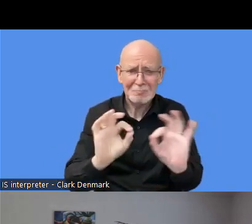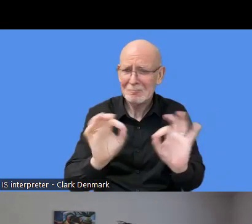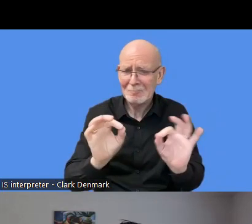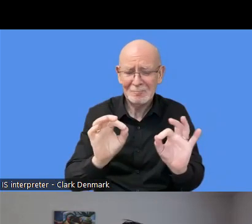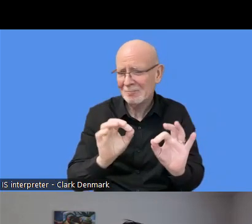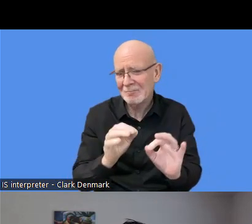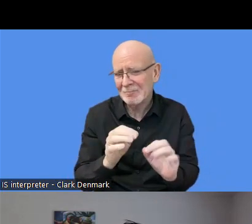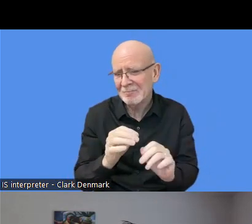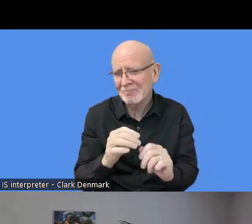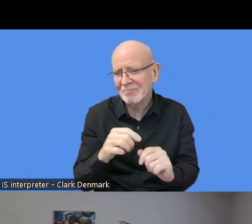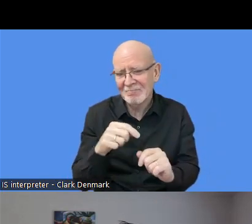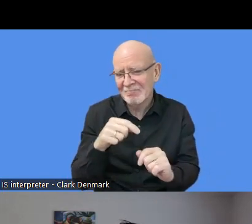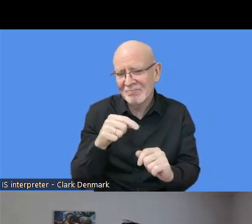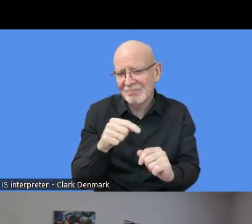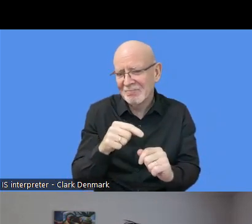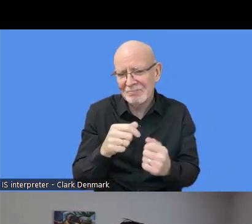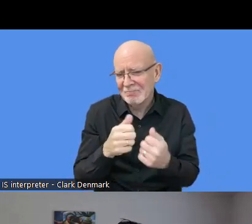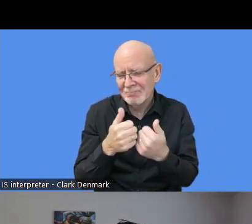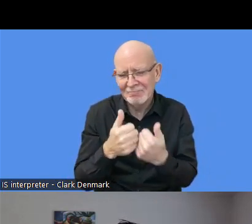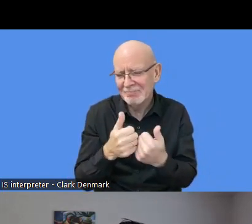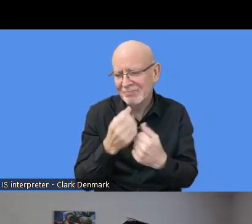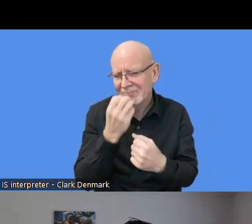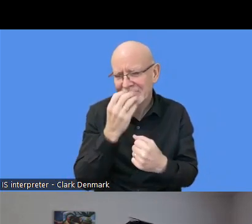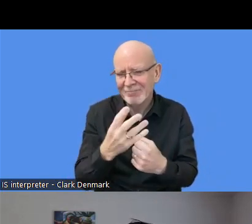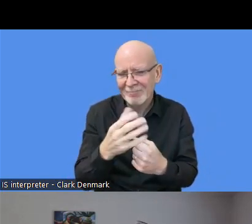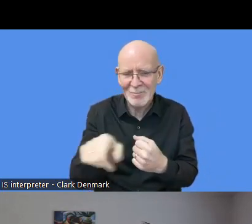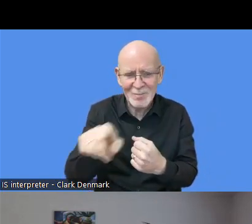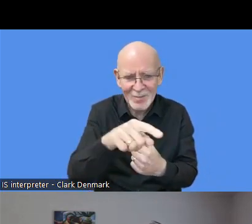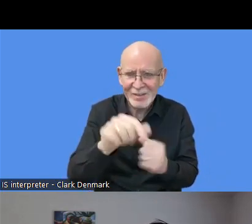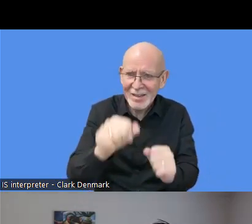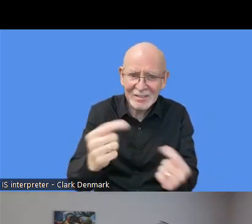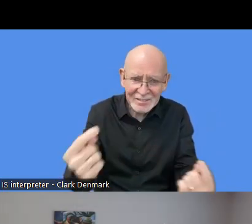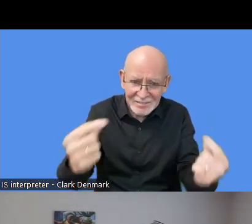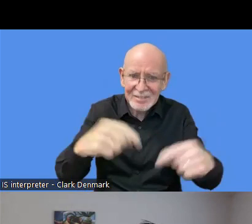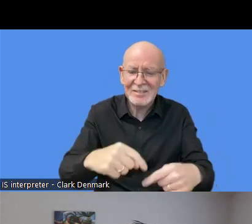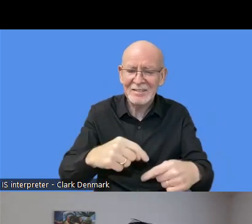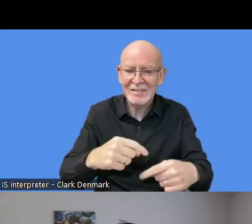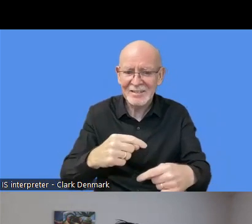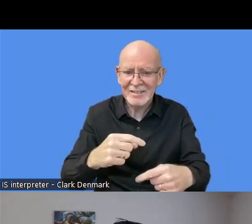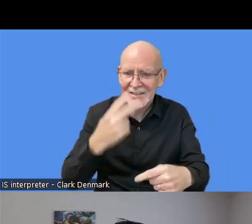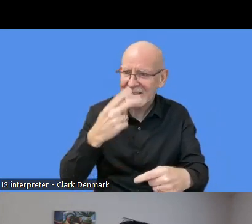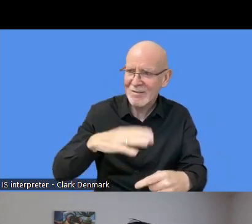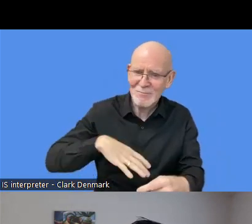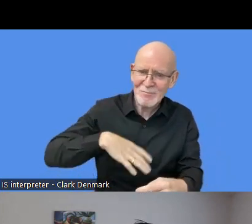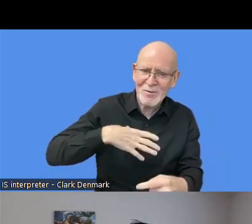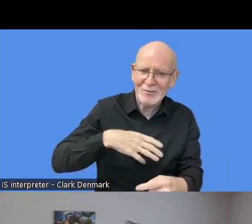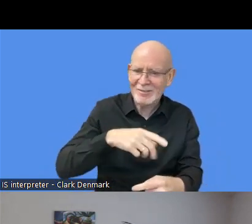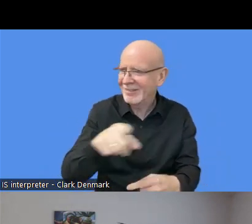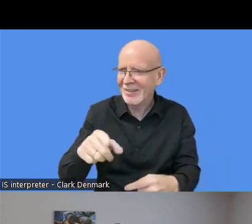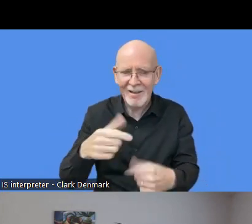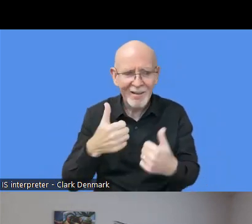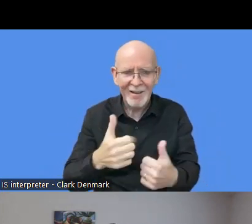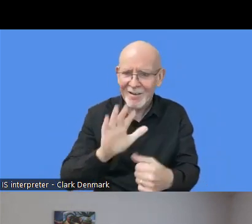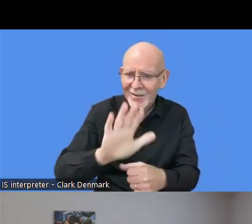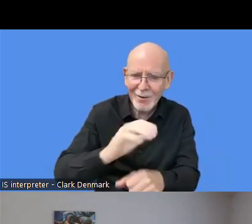you to share your own pride and build alliances, because actually with so many people being in one space at